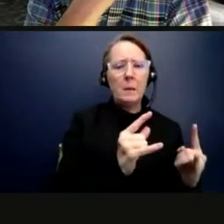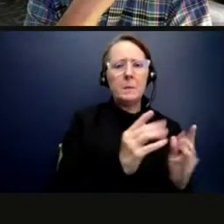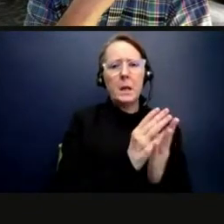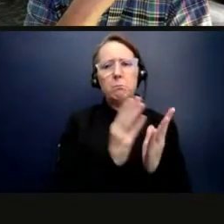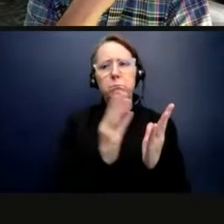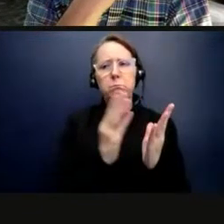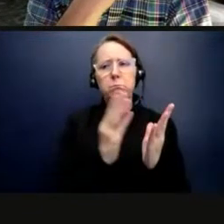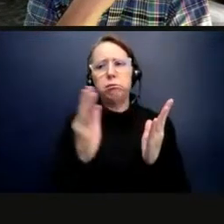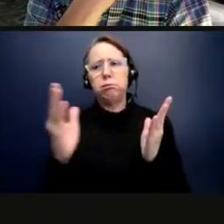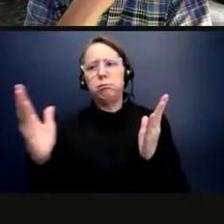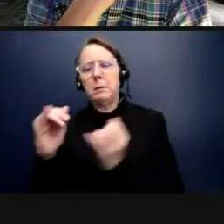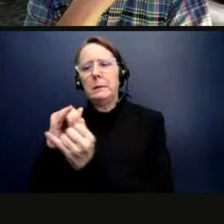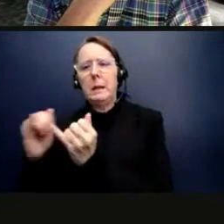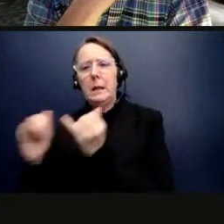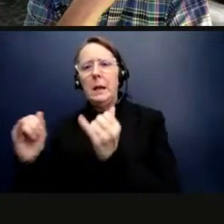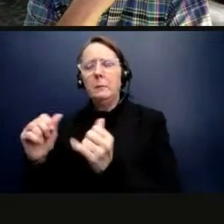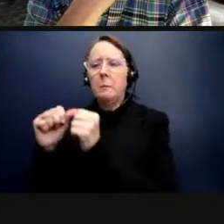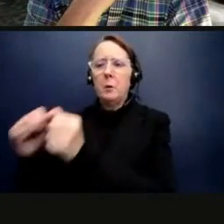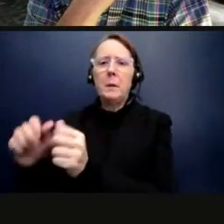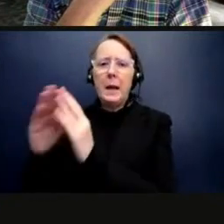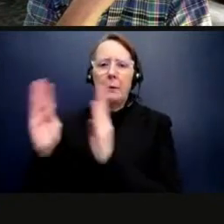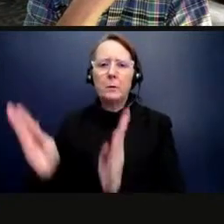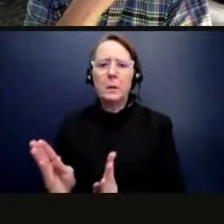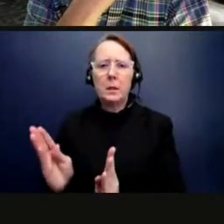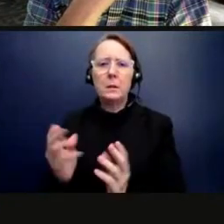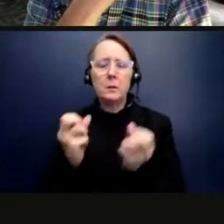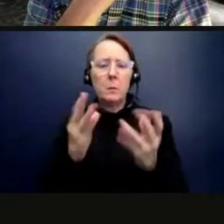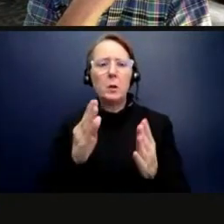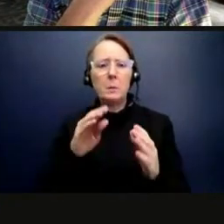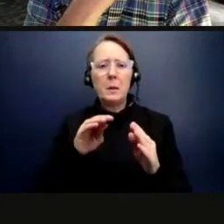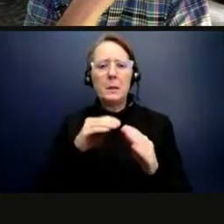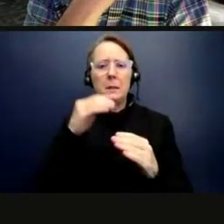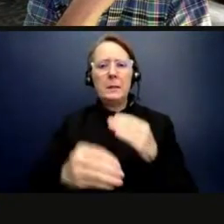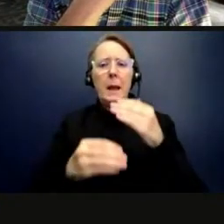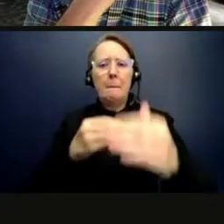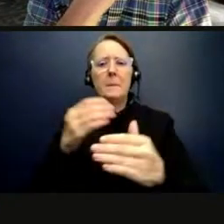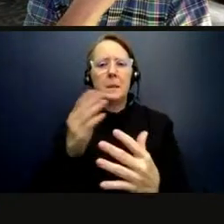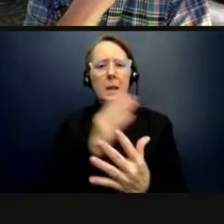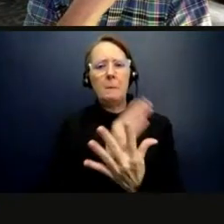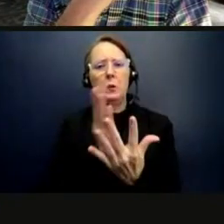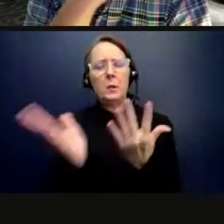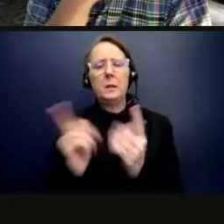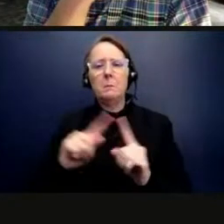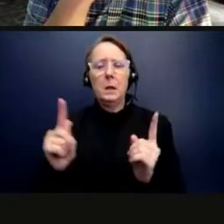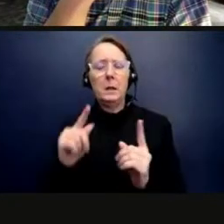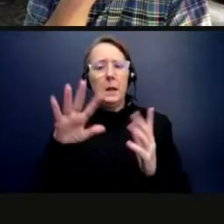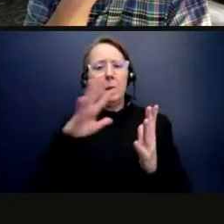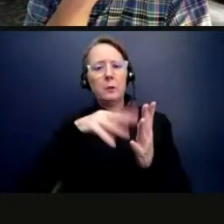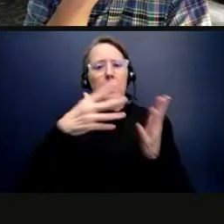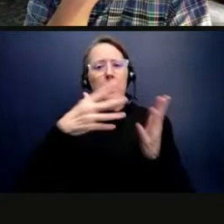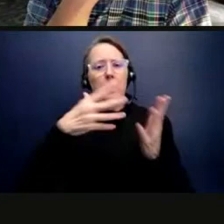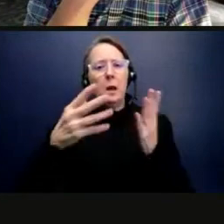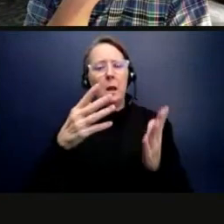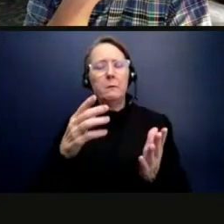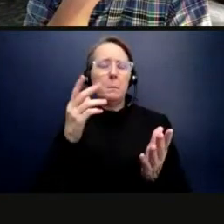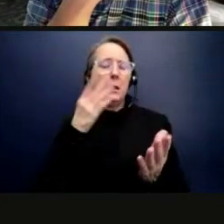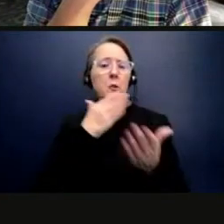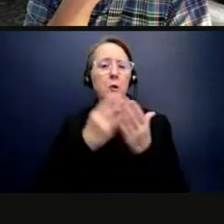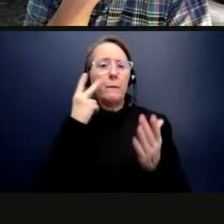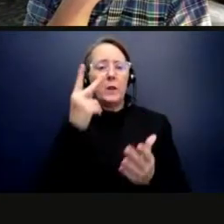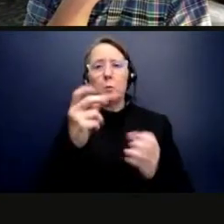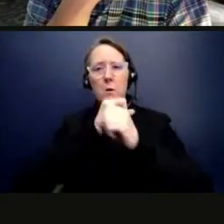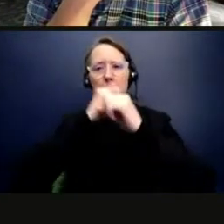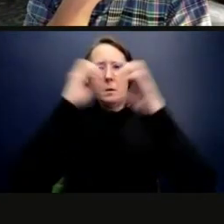with permanent housing. There's multiple steps in between, but that graph, I think, would be a visual, which would